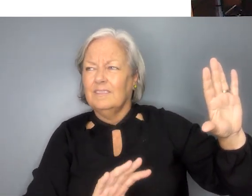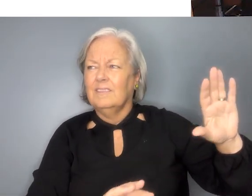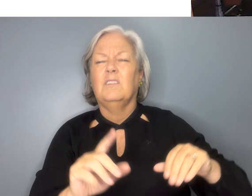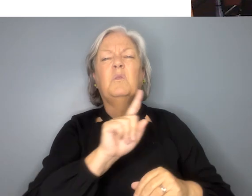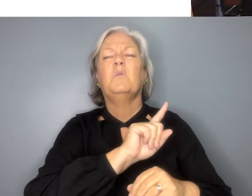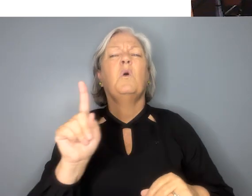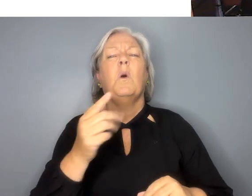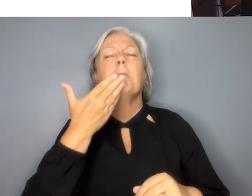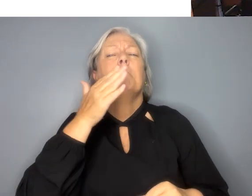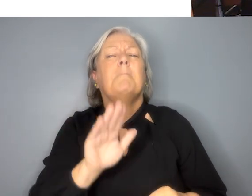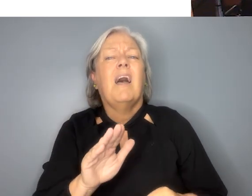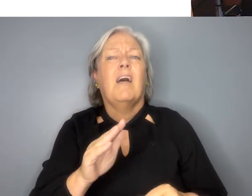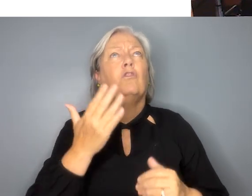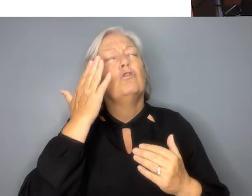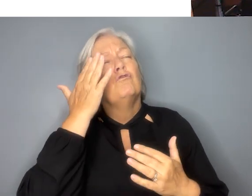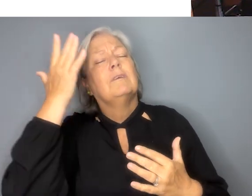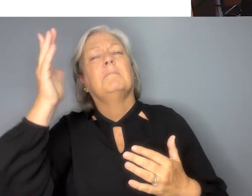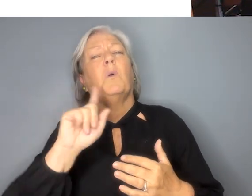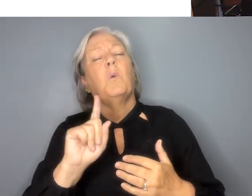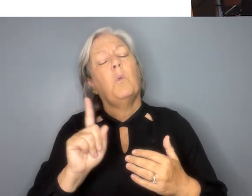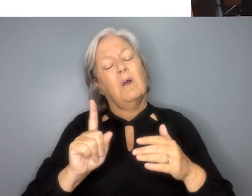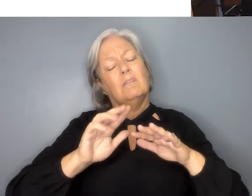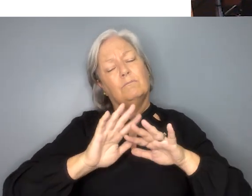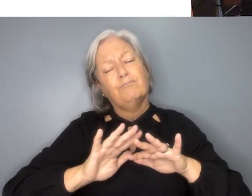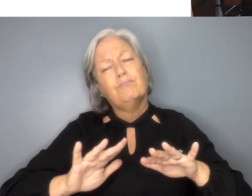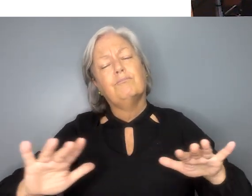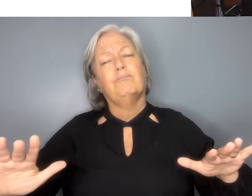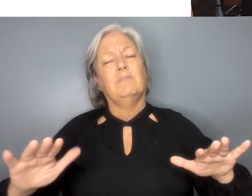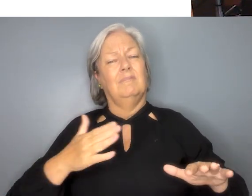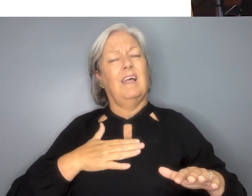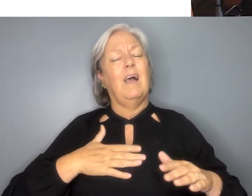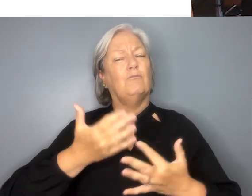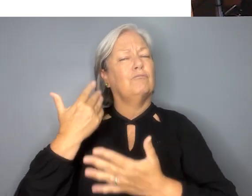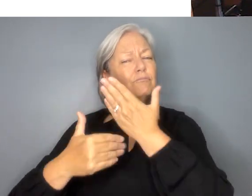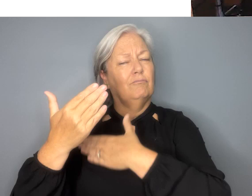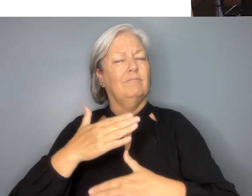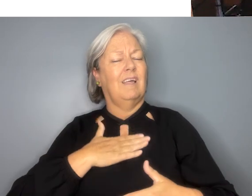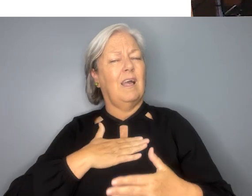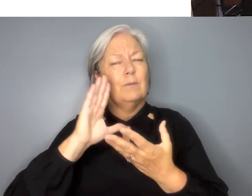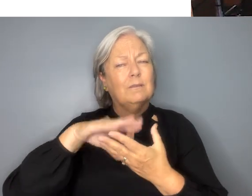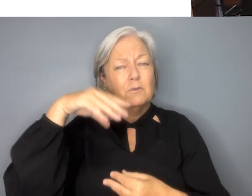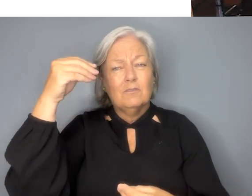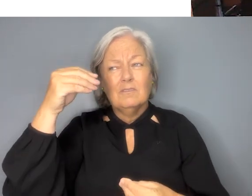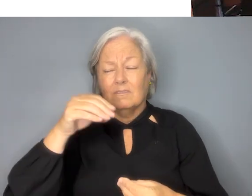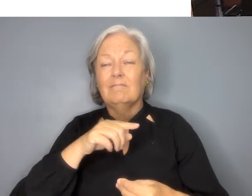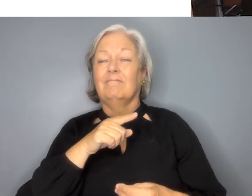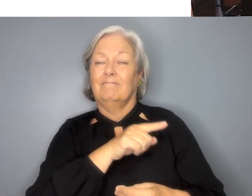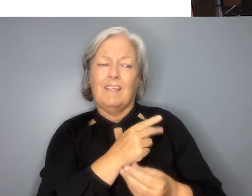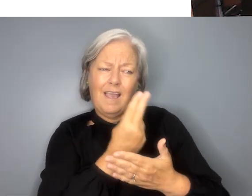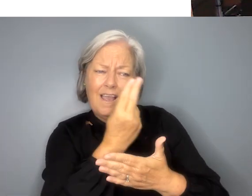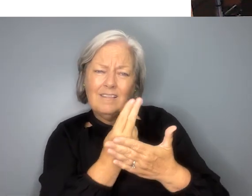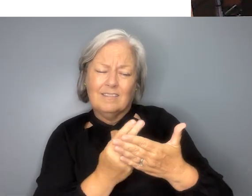There's no bad dreaming stories. As I said, it's just part of diversity. There's no bad dreaming stories about many spirit people. In fact, some of